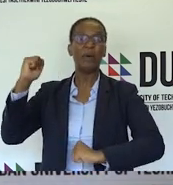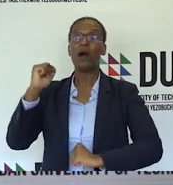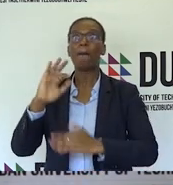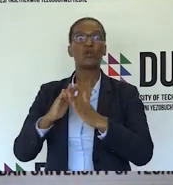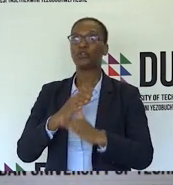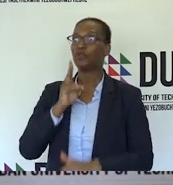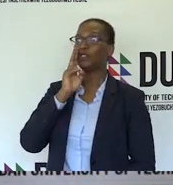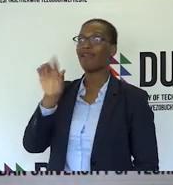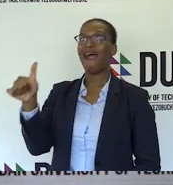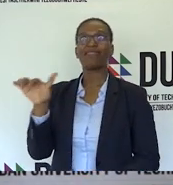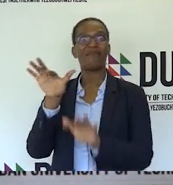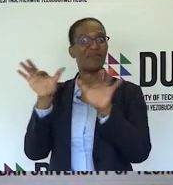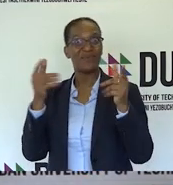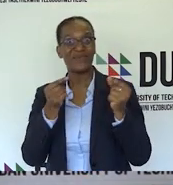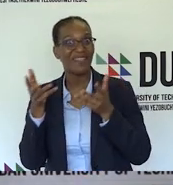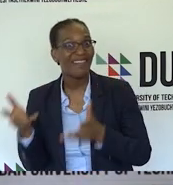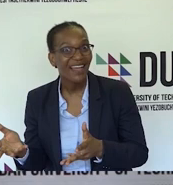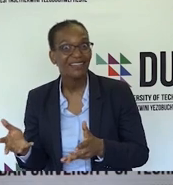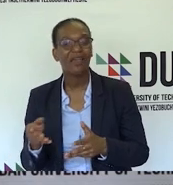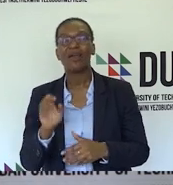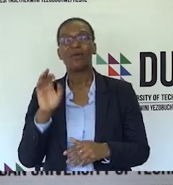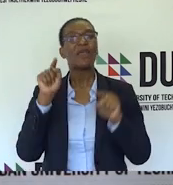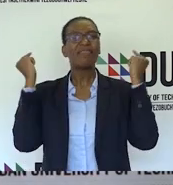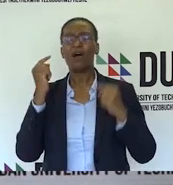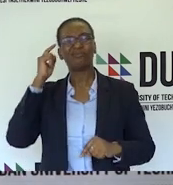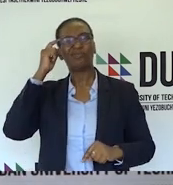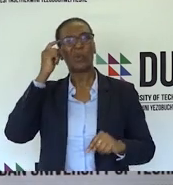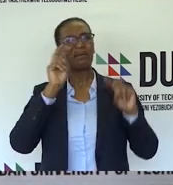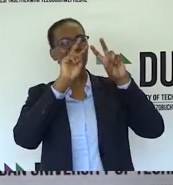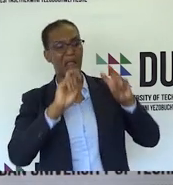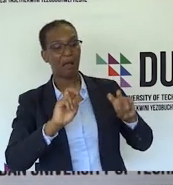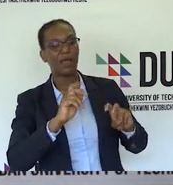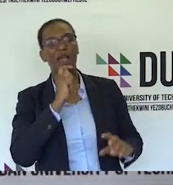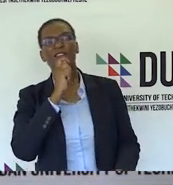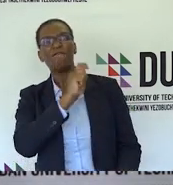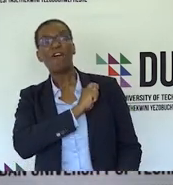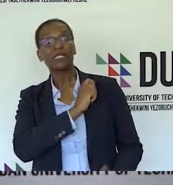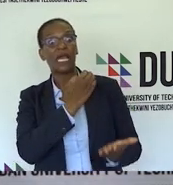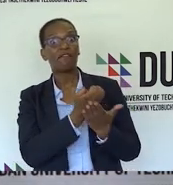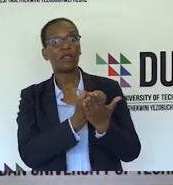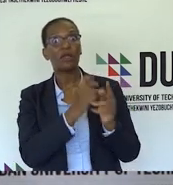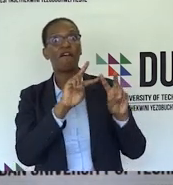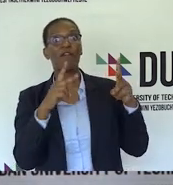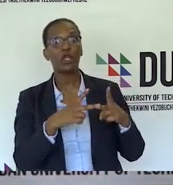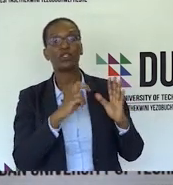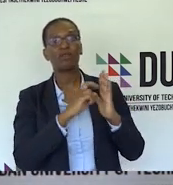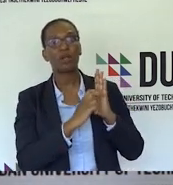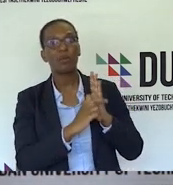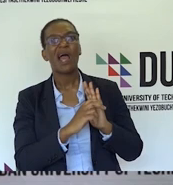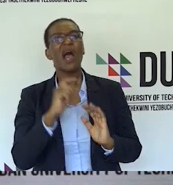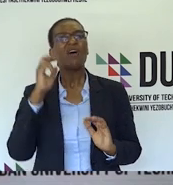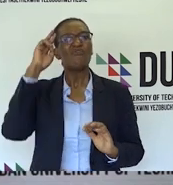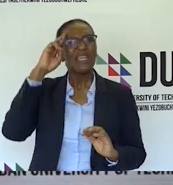and chants without a critical analysis thereof. Facts and evidence, values and principles, reason and